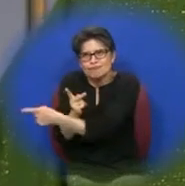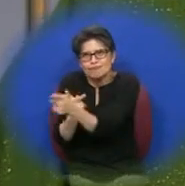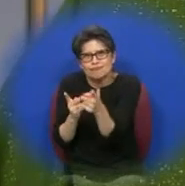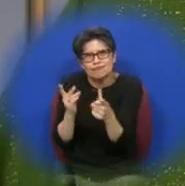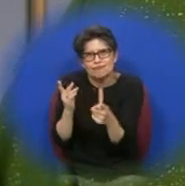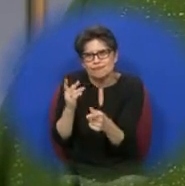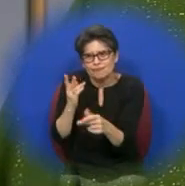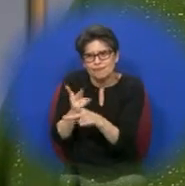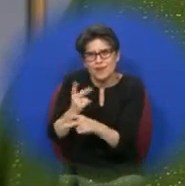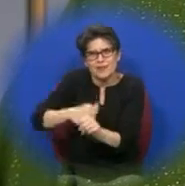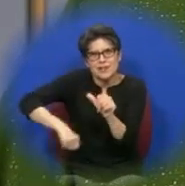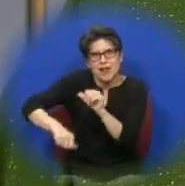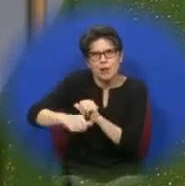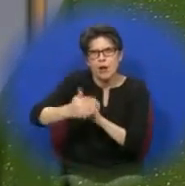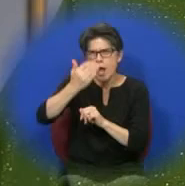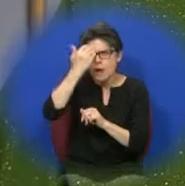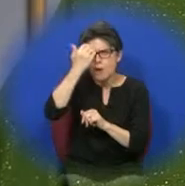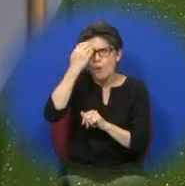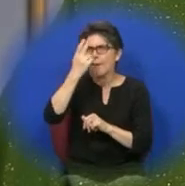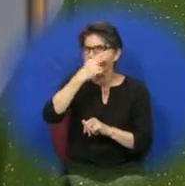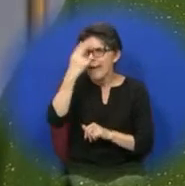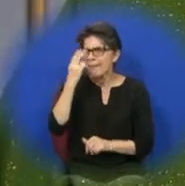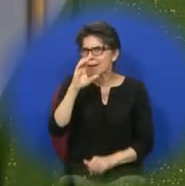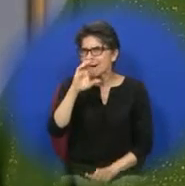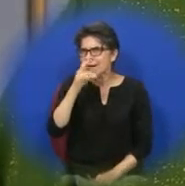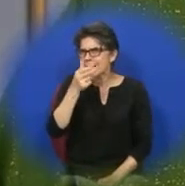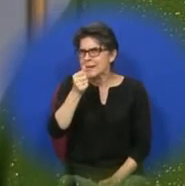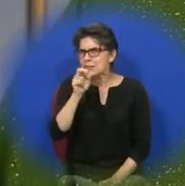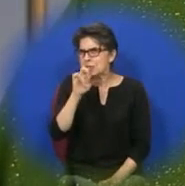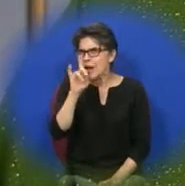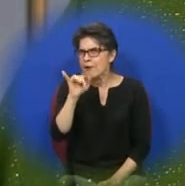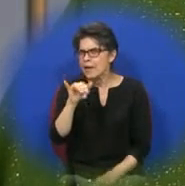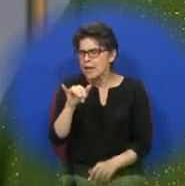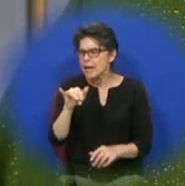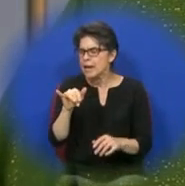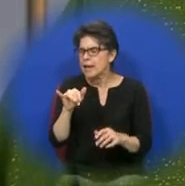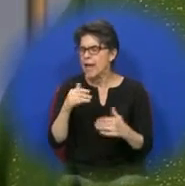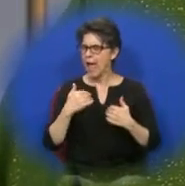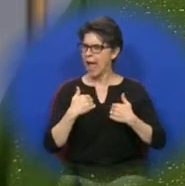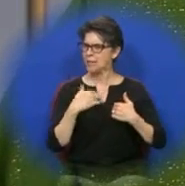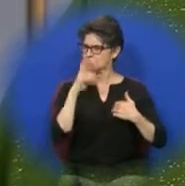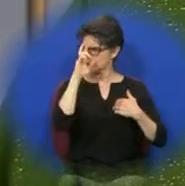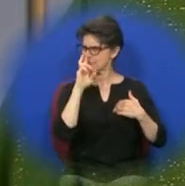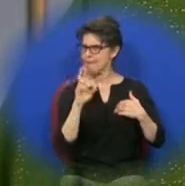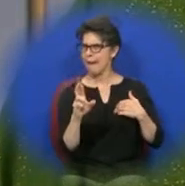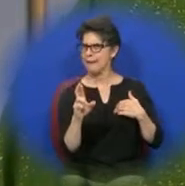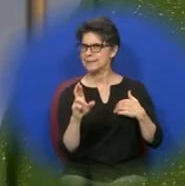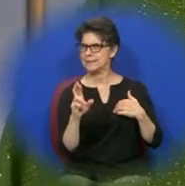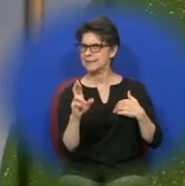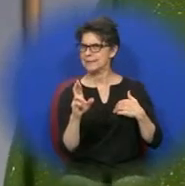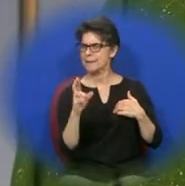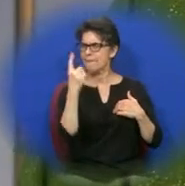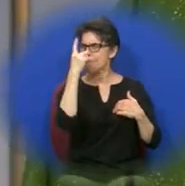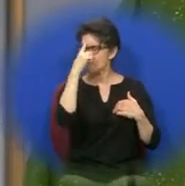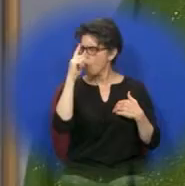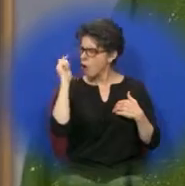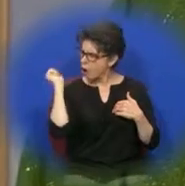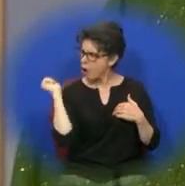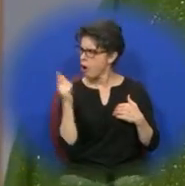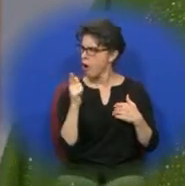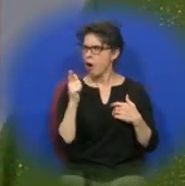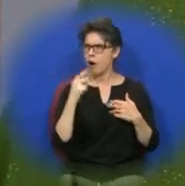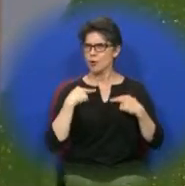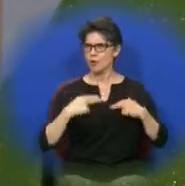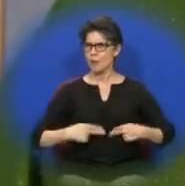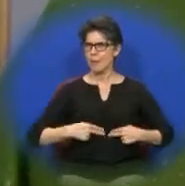that Catholic Charities operates with great respect and a great dignity for all of human night, for every human